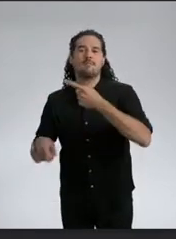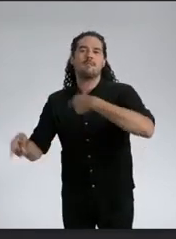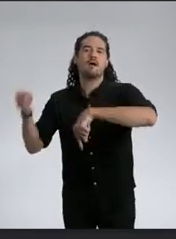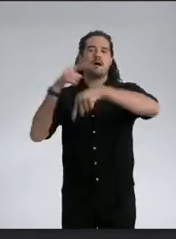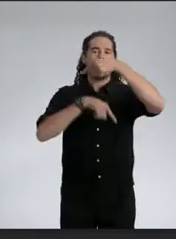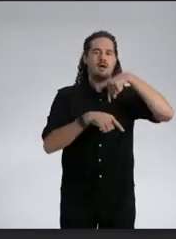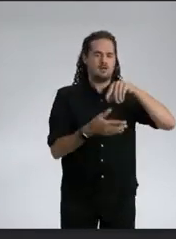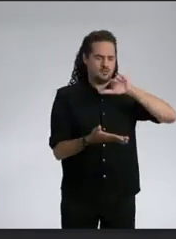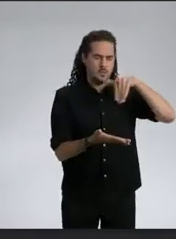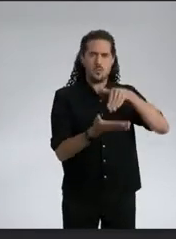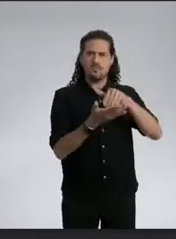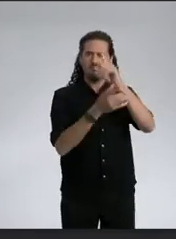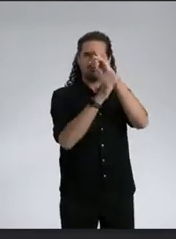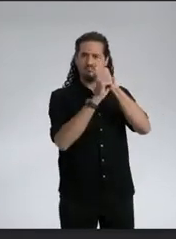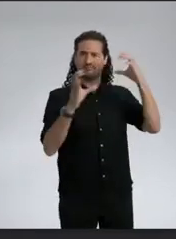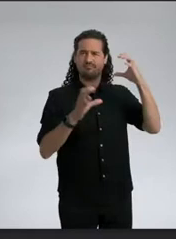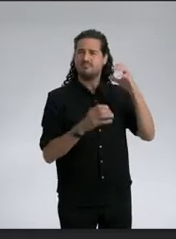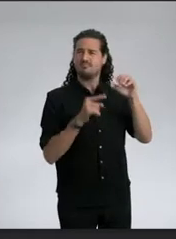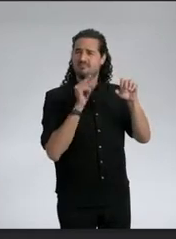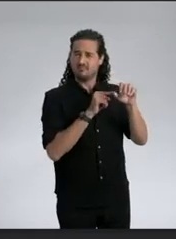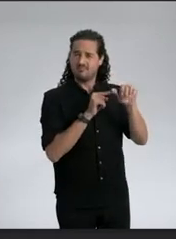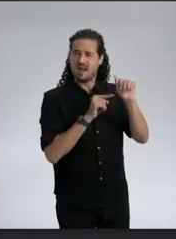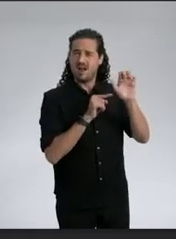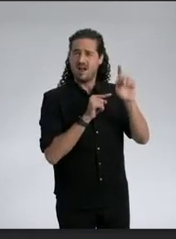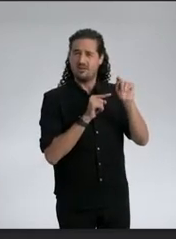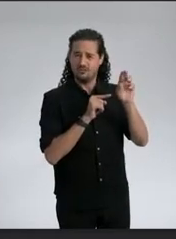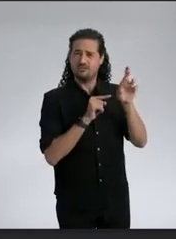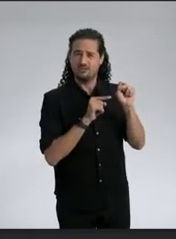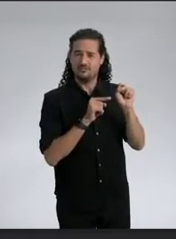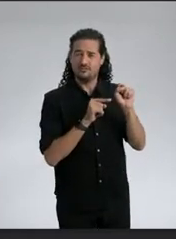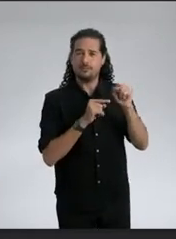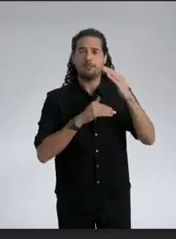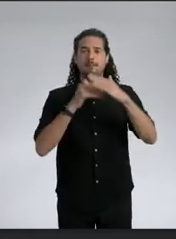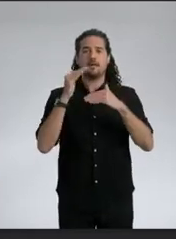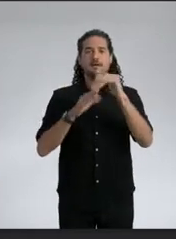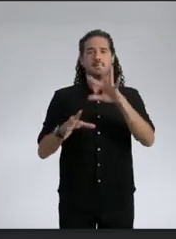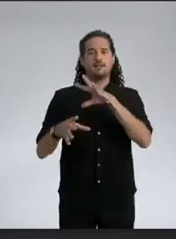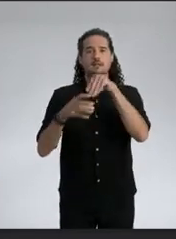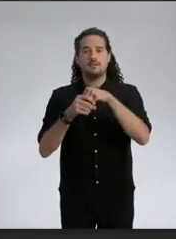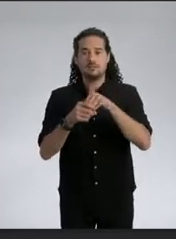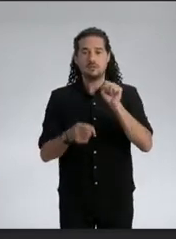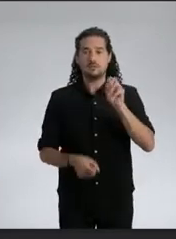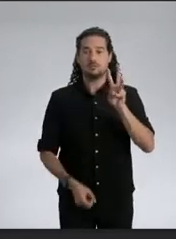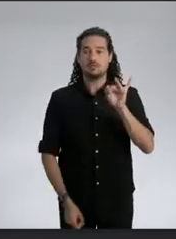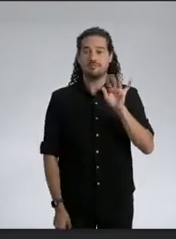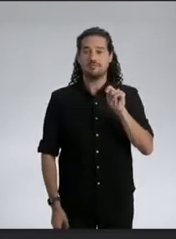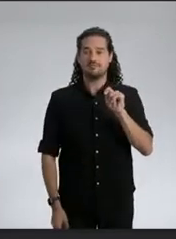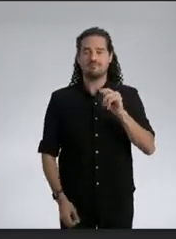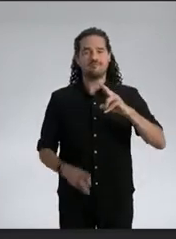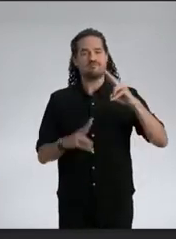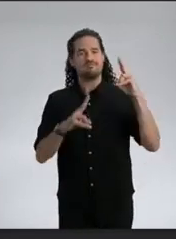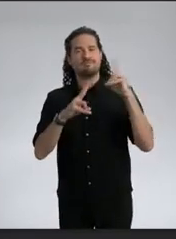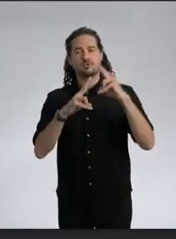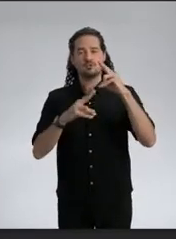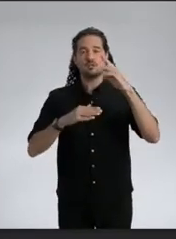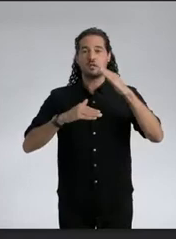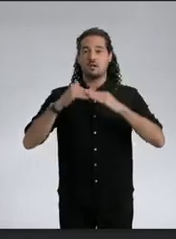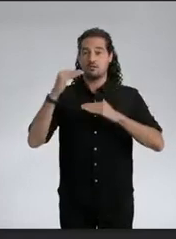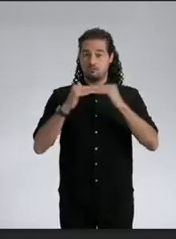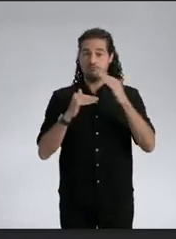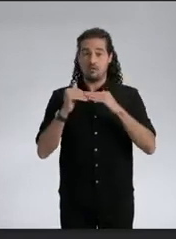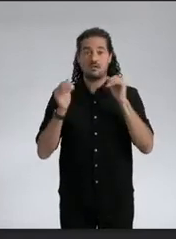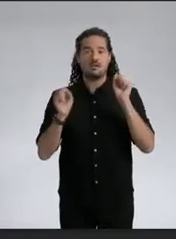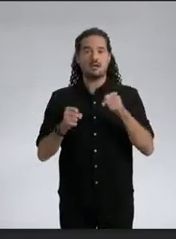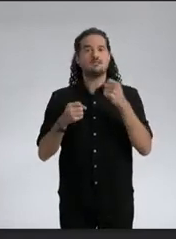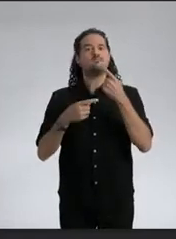actors and built it into Swift as a first-class construct. Now, you can declare an actor type in Swift with